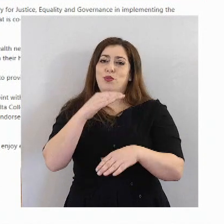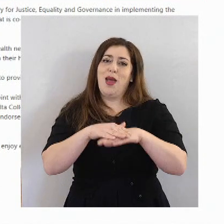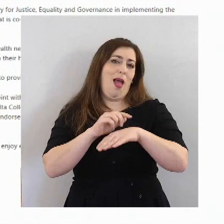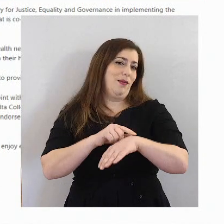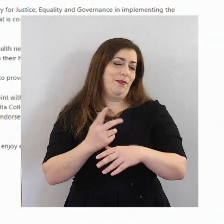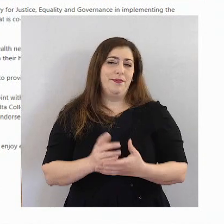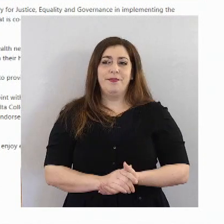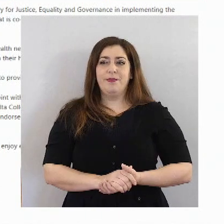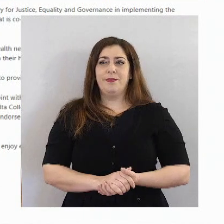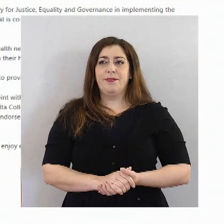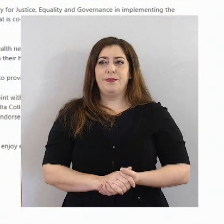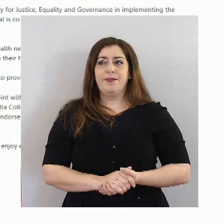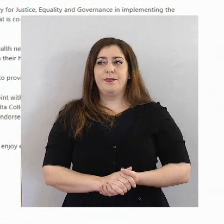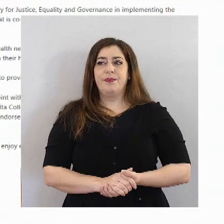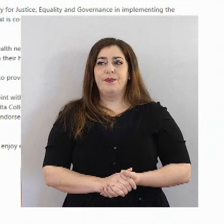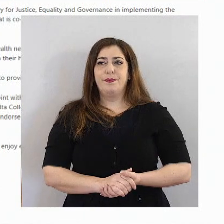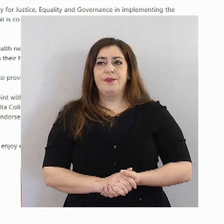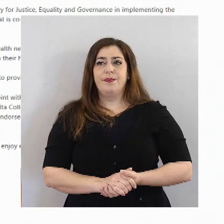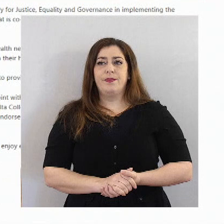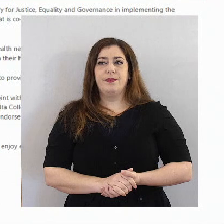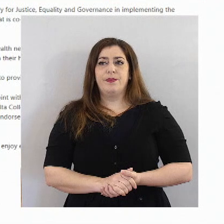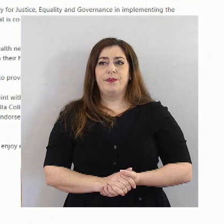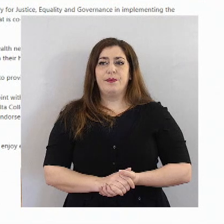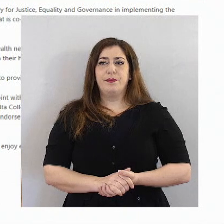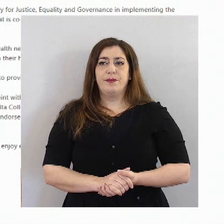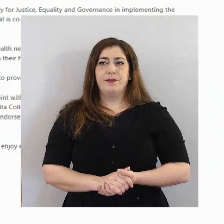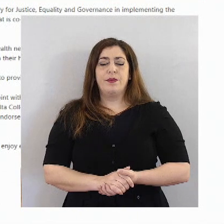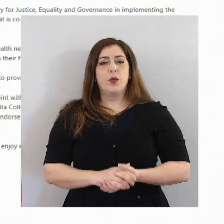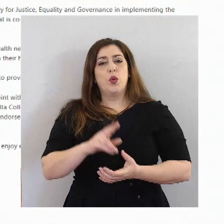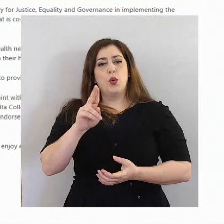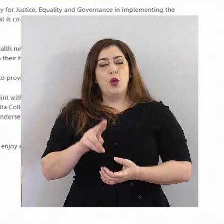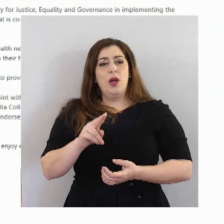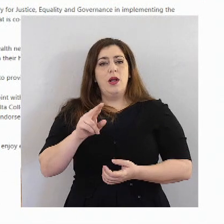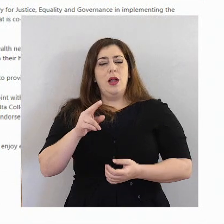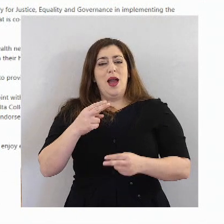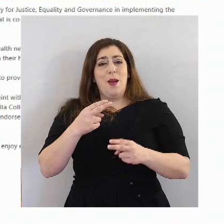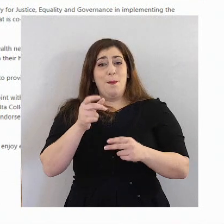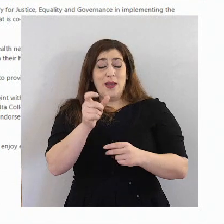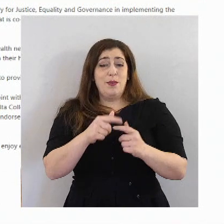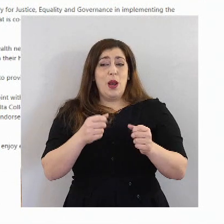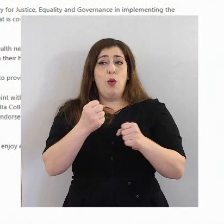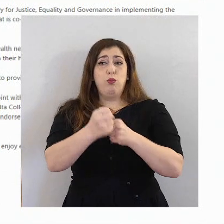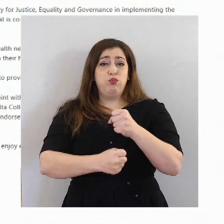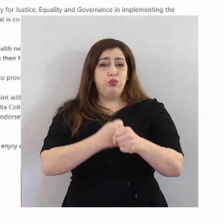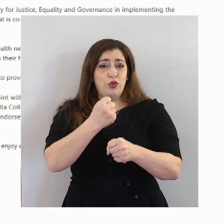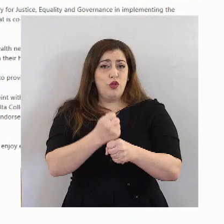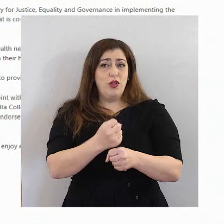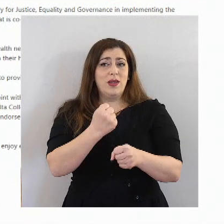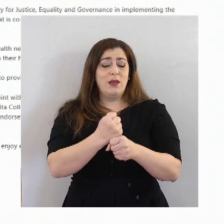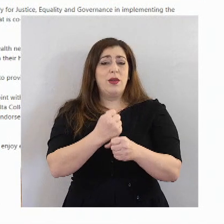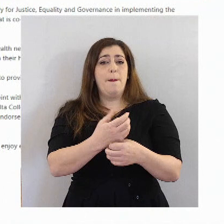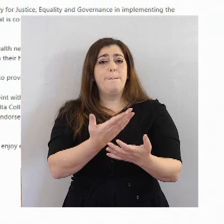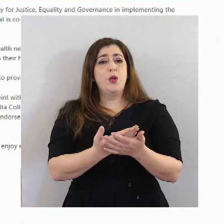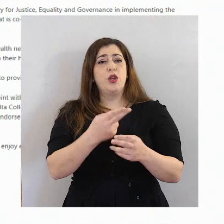Part of the project deliverables was also the development of the website on Trans Health, aimed at a range of healthcare practitioners. This is an adaptation